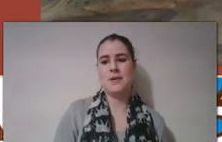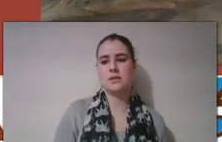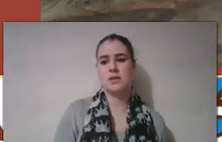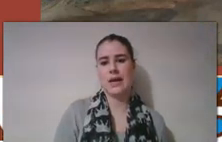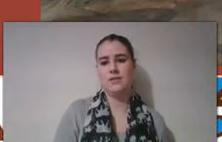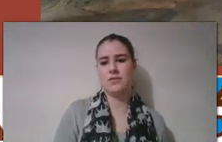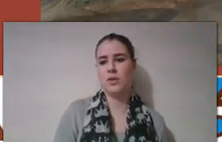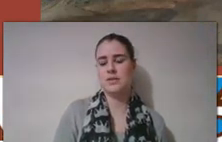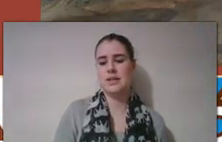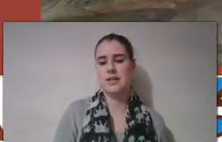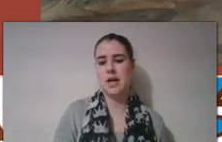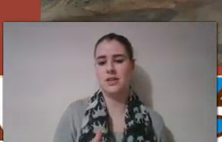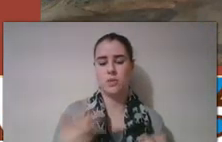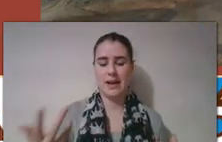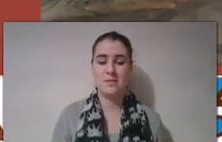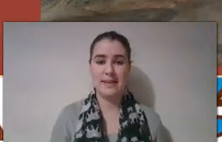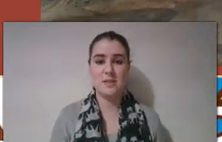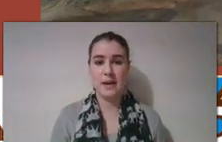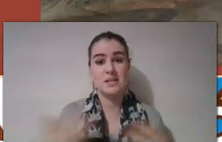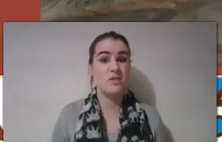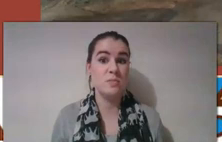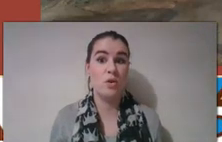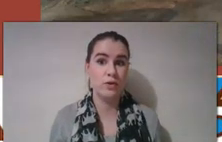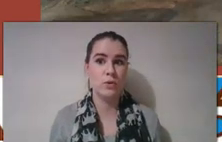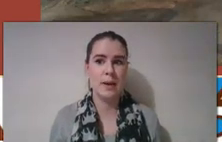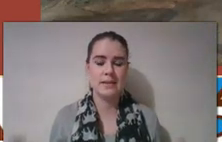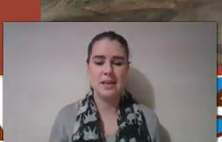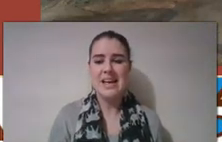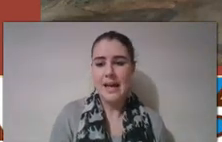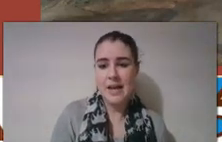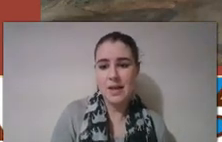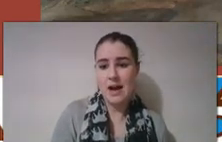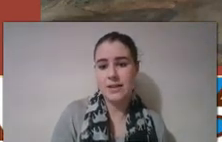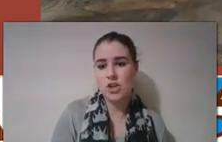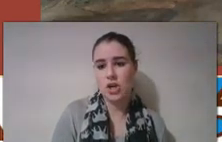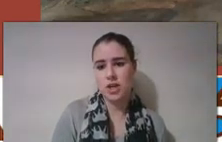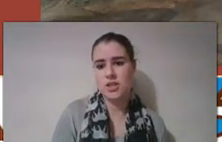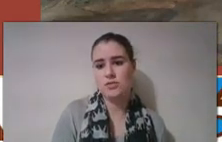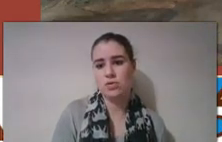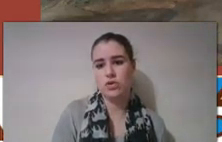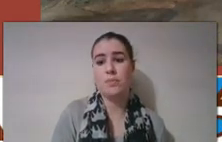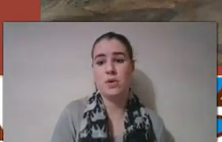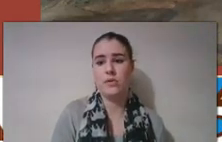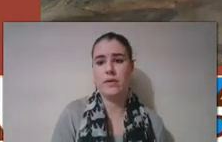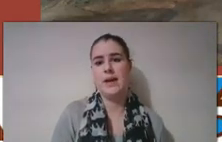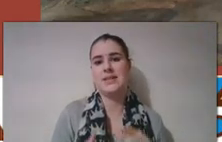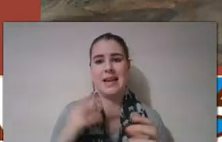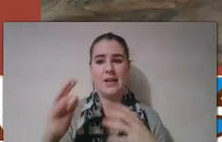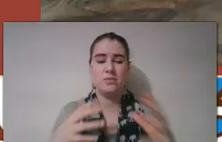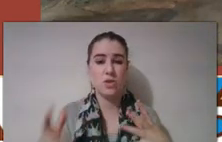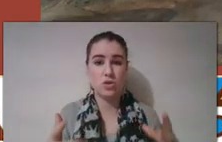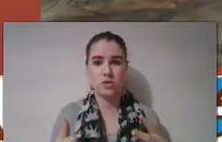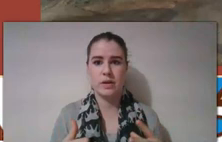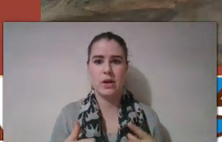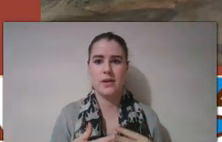hung hammocks, okay, from one side to the other to allow for bed space and then obviously more floor space. And here they have actually got a chest of drawers or a bureau here that's